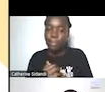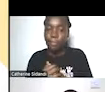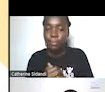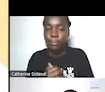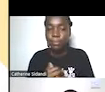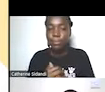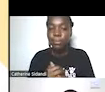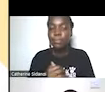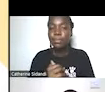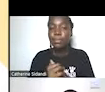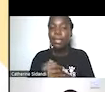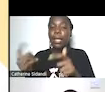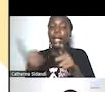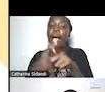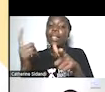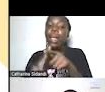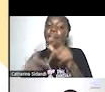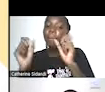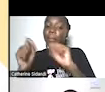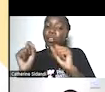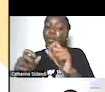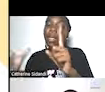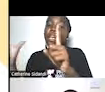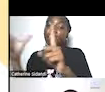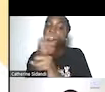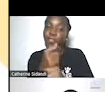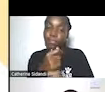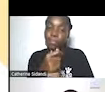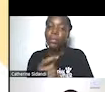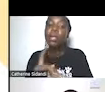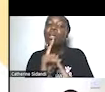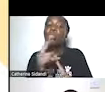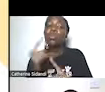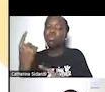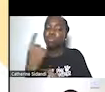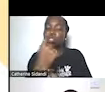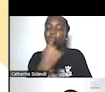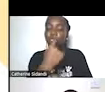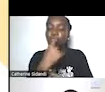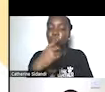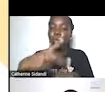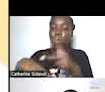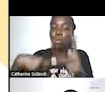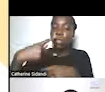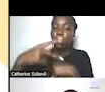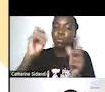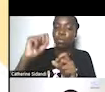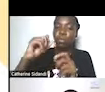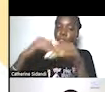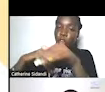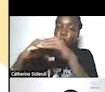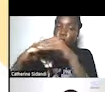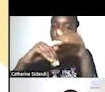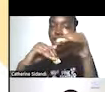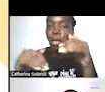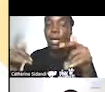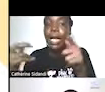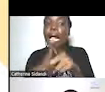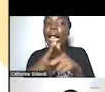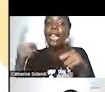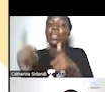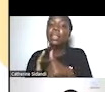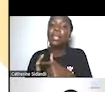analytics, so that you can actually achieve. So each and every process will follow onto this, and you